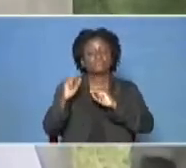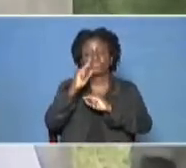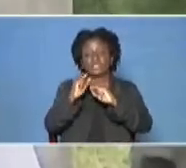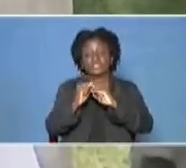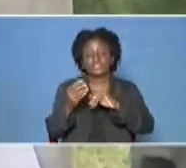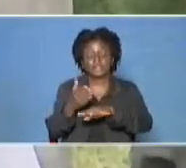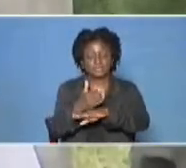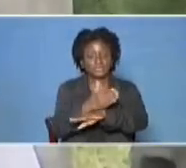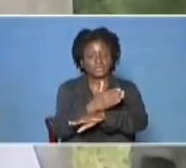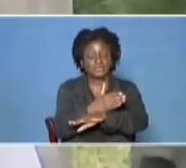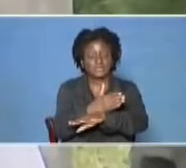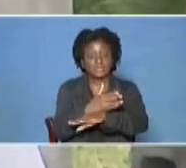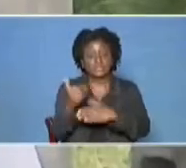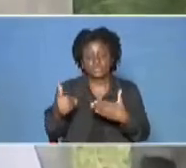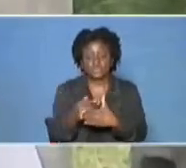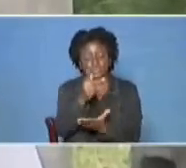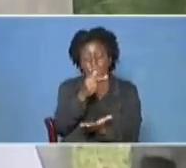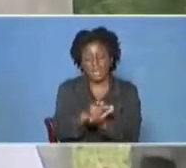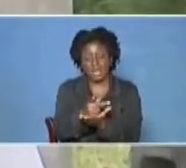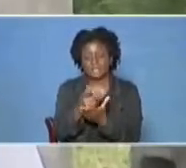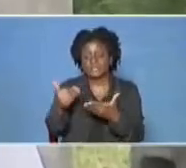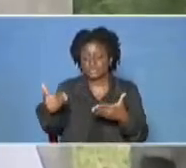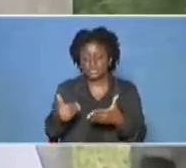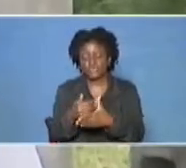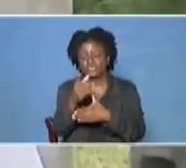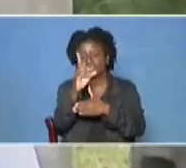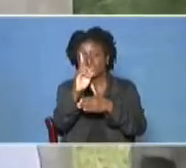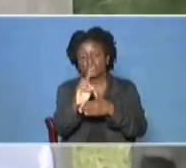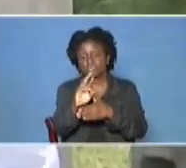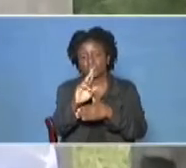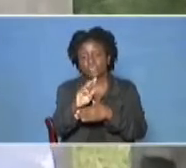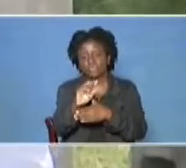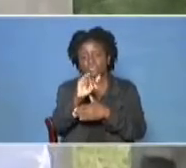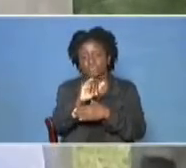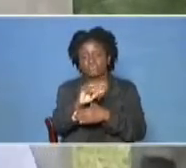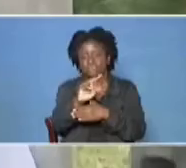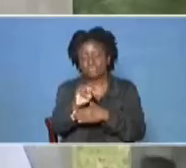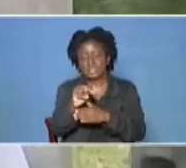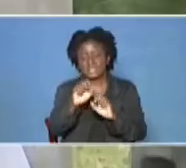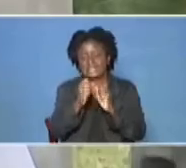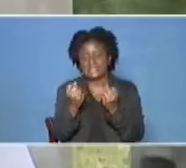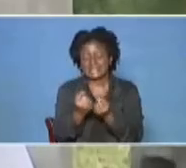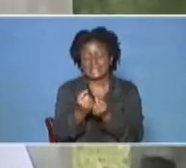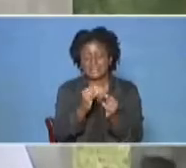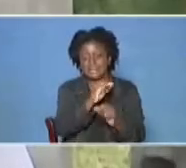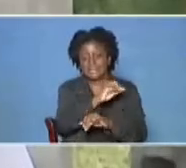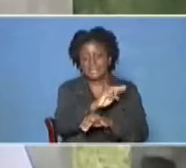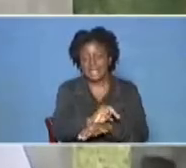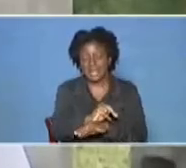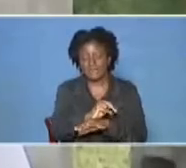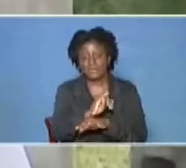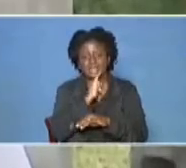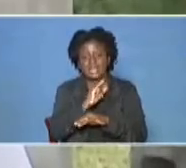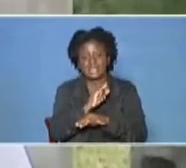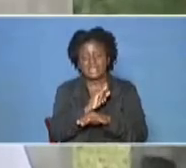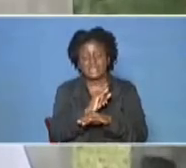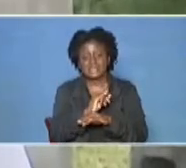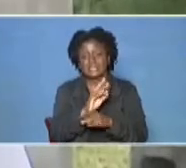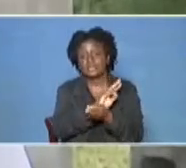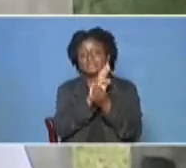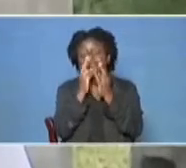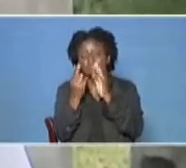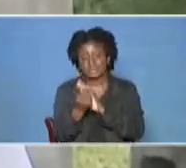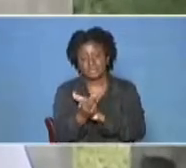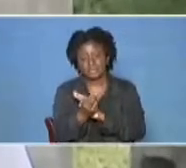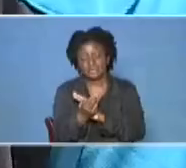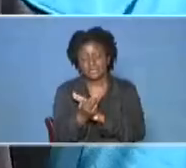to a new drainage system, Inagua is on the move, the island administrator foreshadowing a number of changes for this